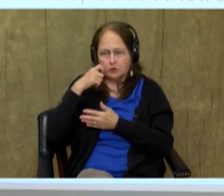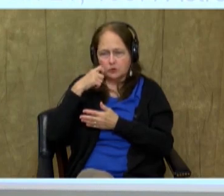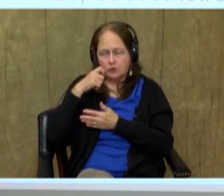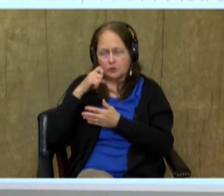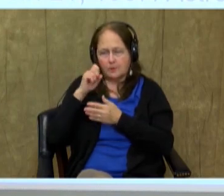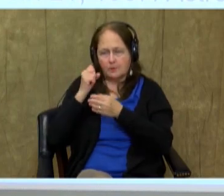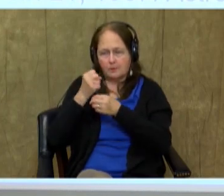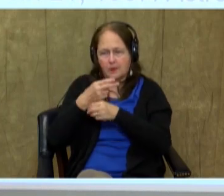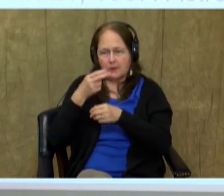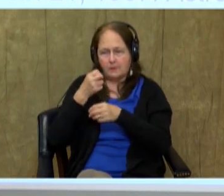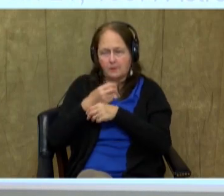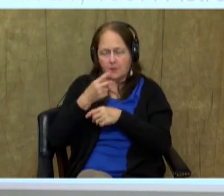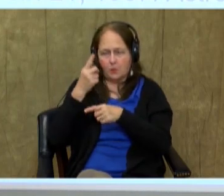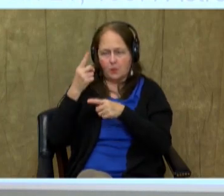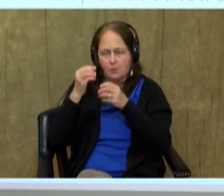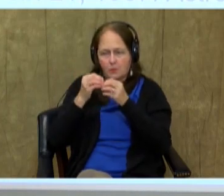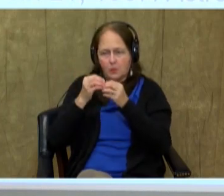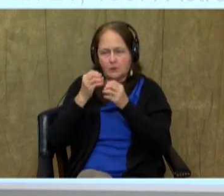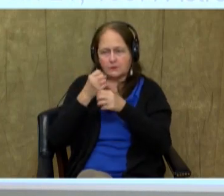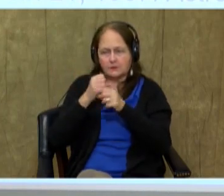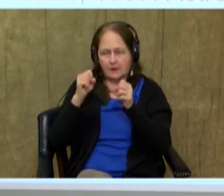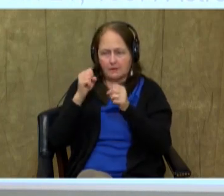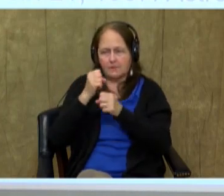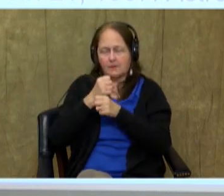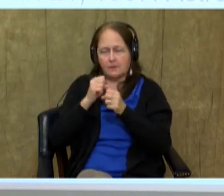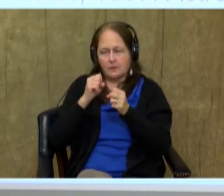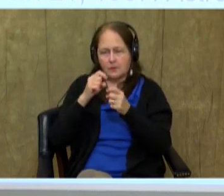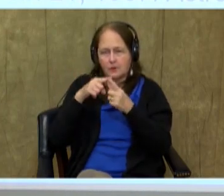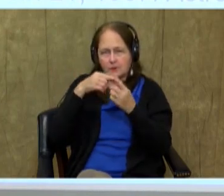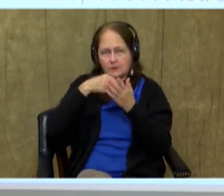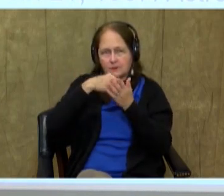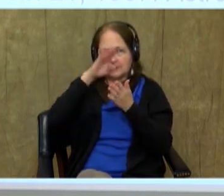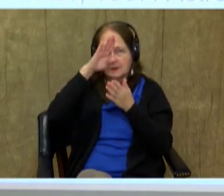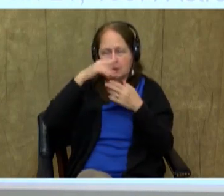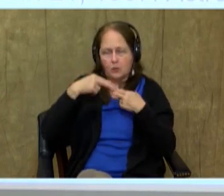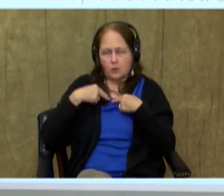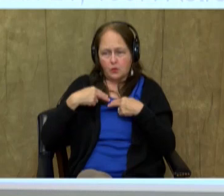safety. They always wanted to try one more safety mission before sending a human.